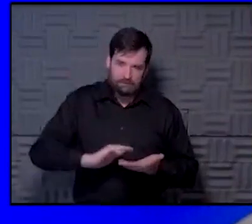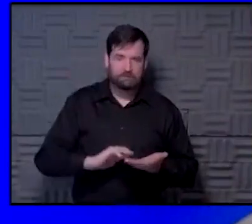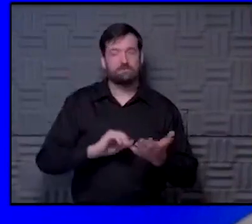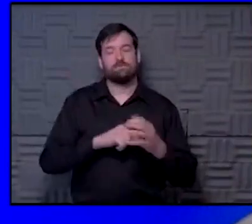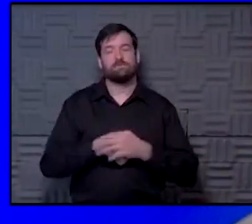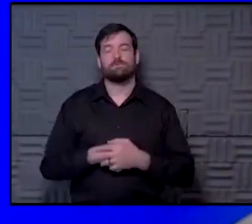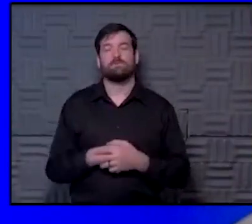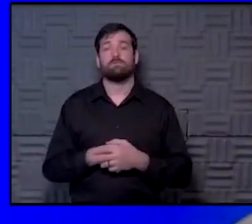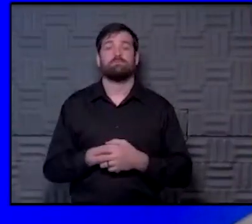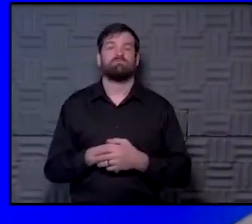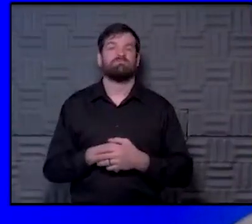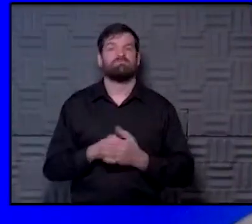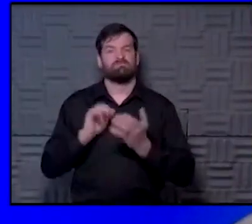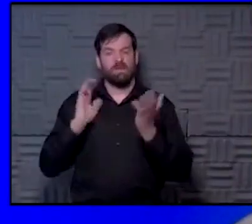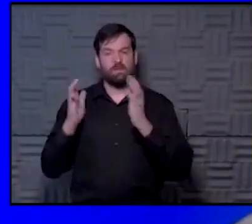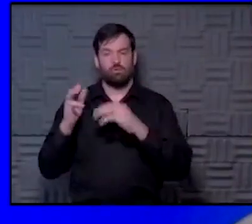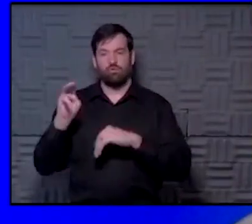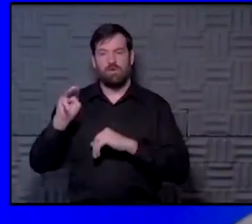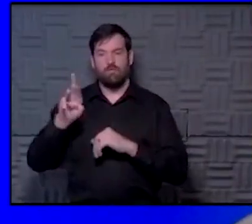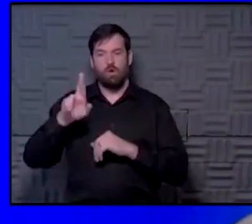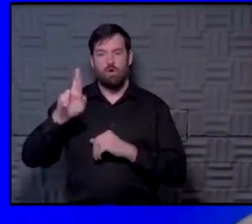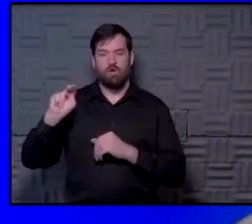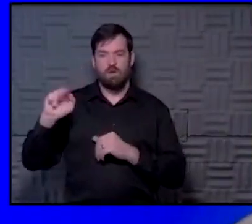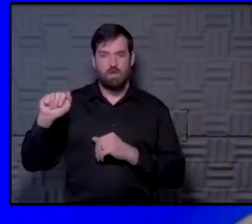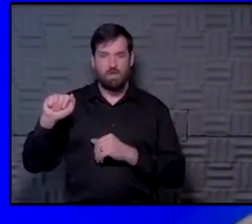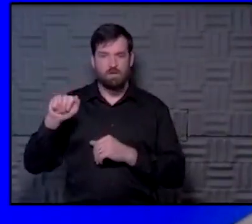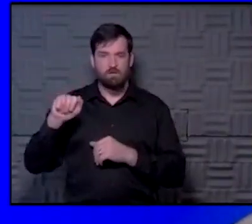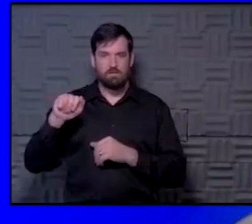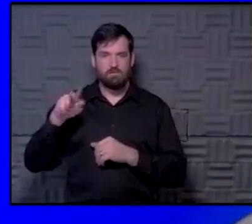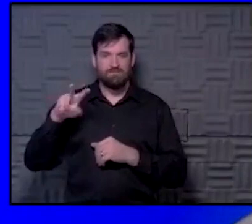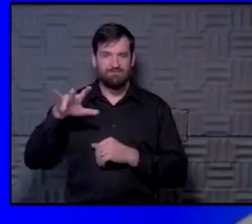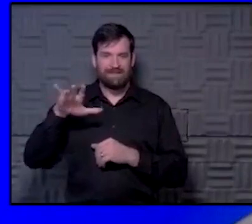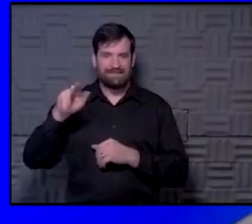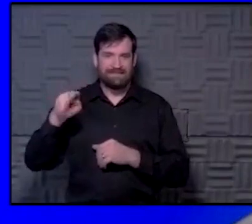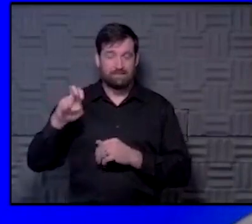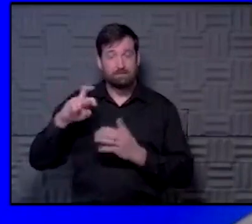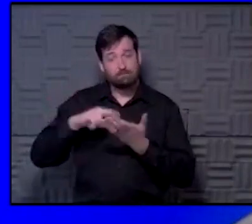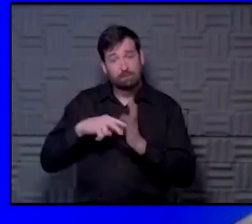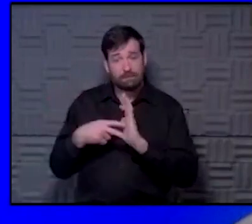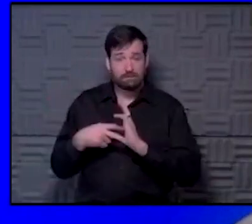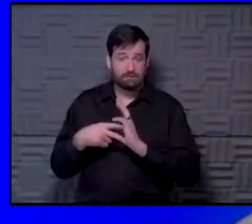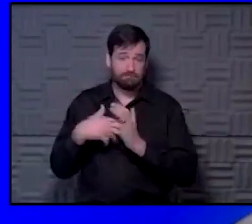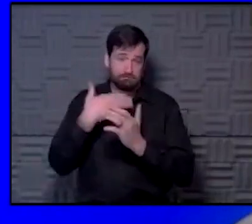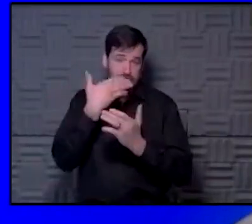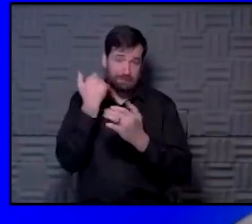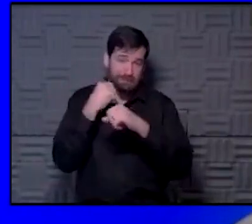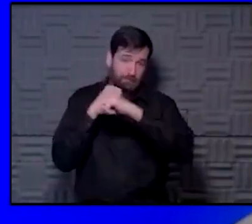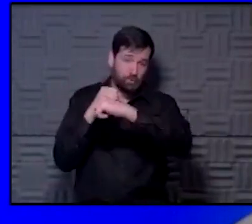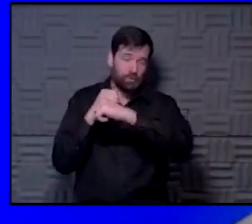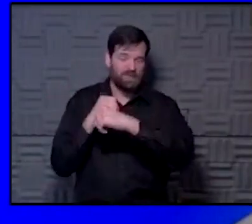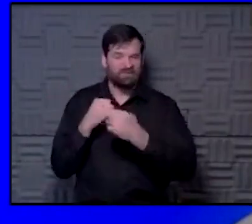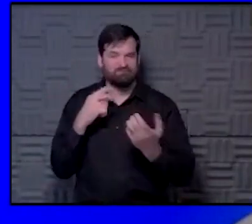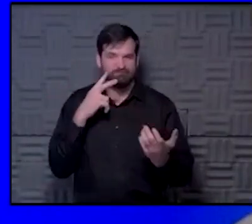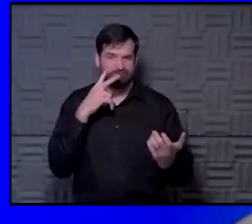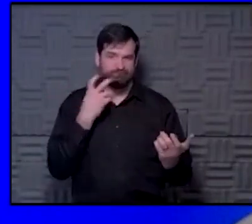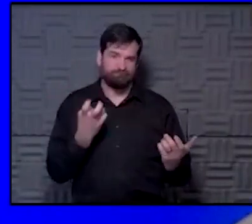if you would have gotten an mRNA vaccine. So, they probably don't have the greatest immunity, and it's